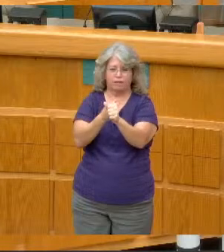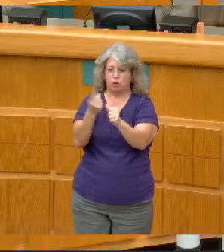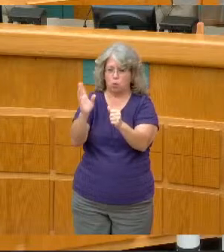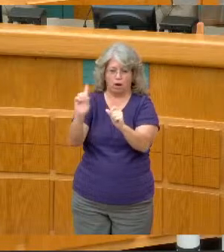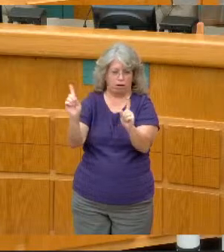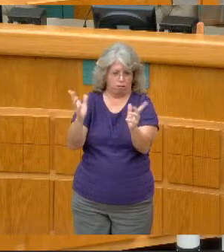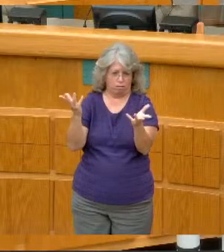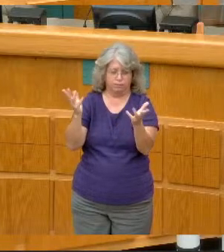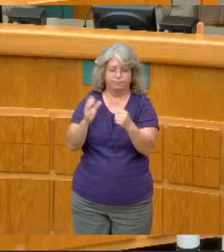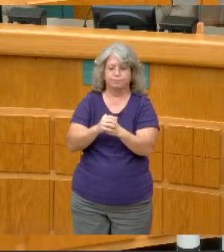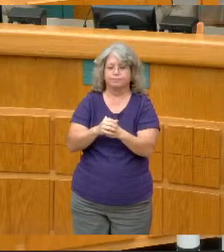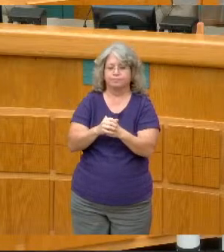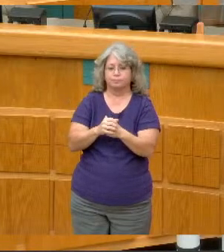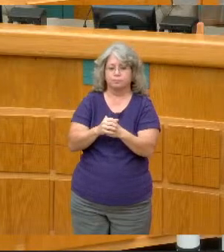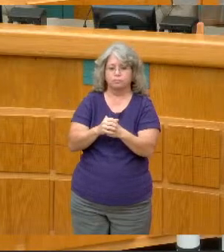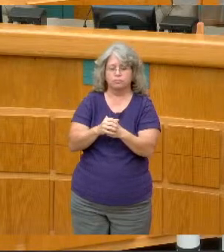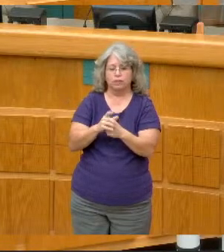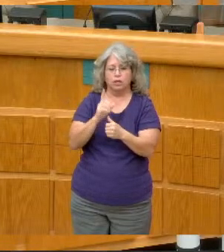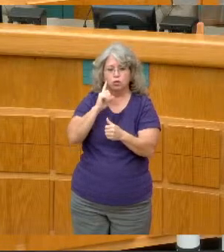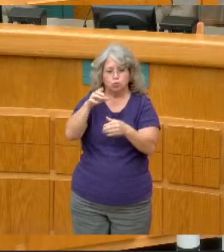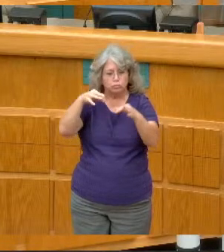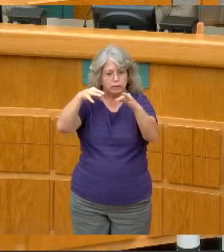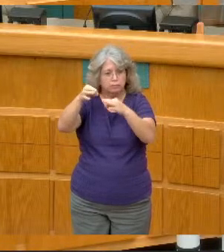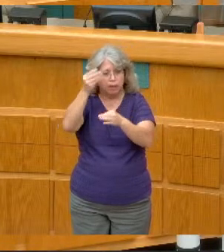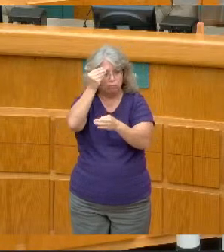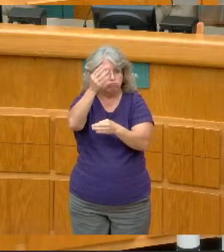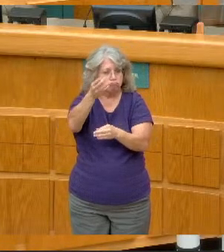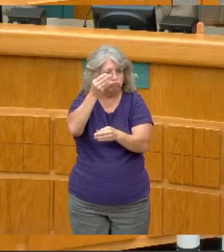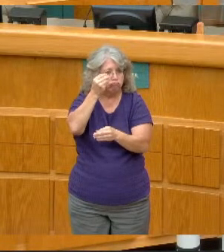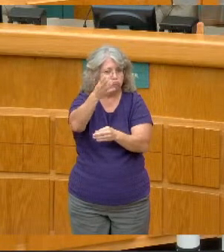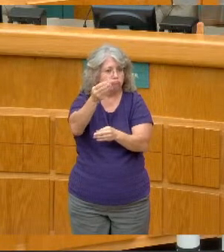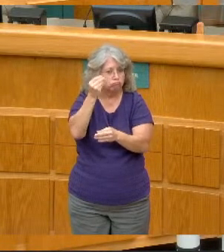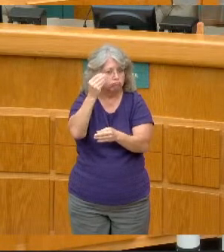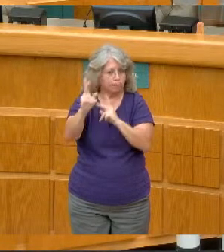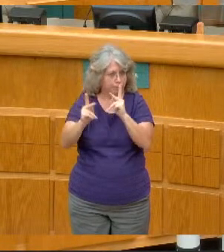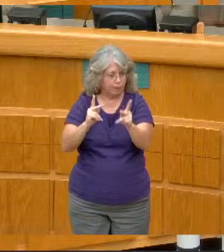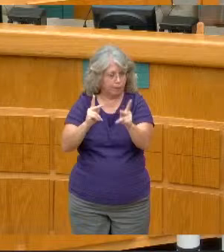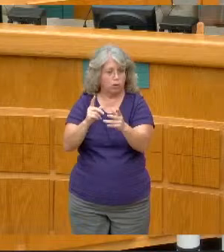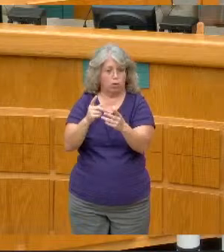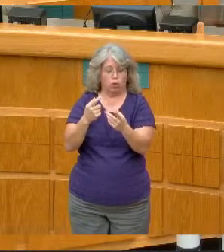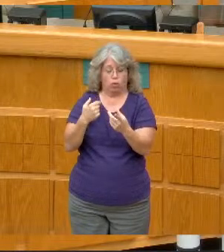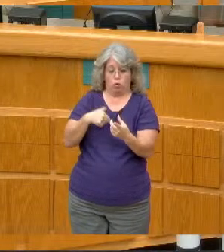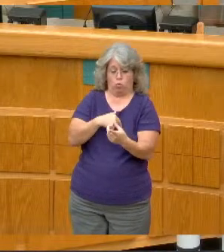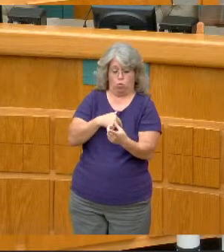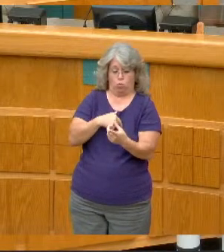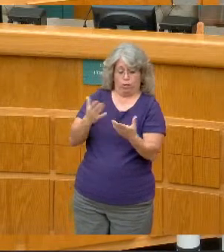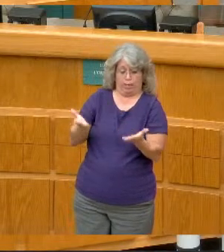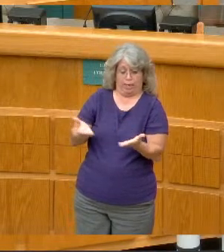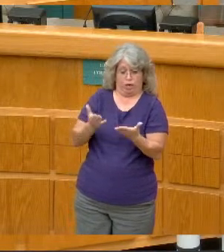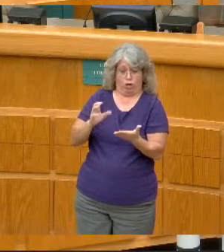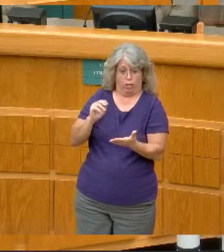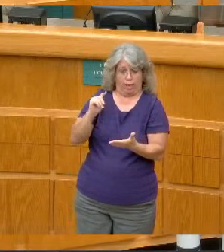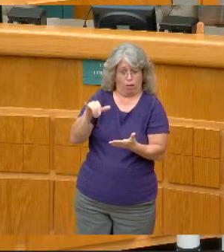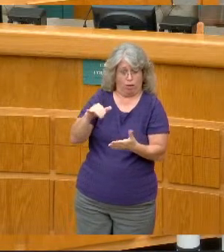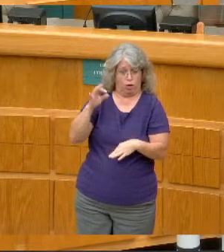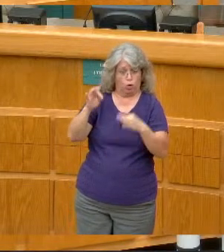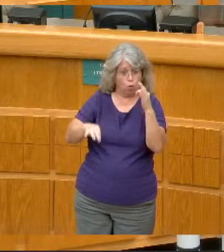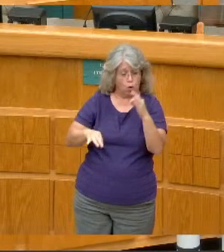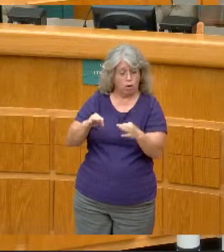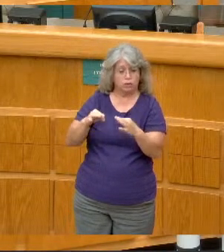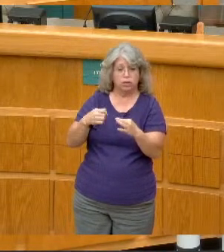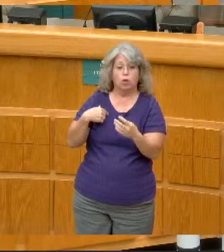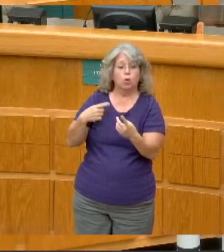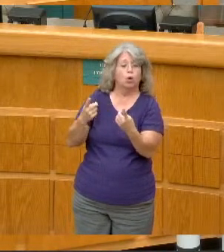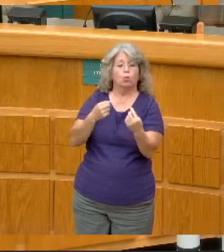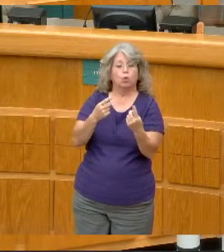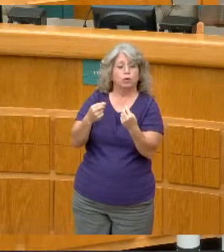want to share with you a video that we've prepared for you today, and we'll put it on all our social media platforms. I know the city will help us to inform